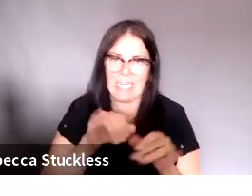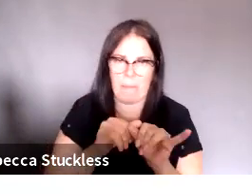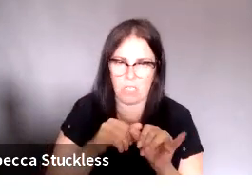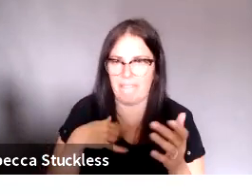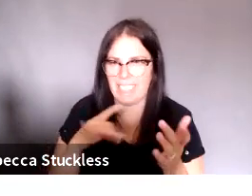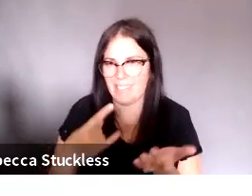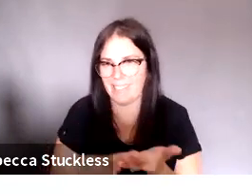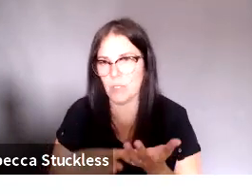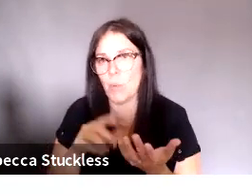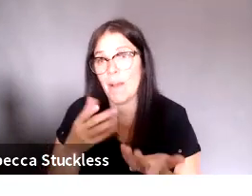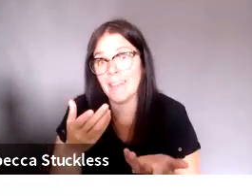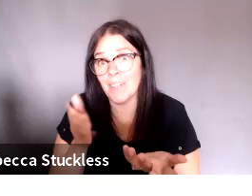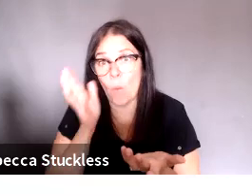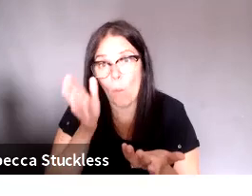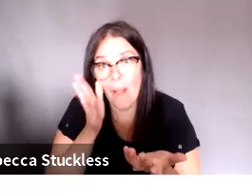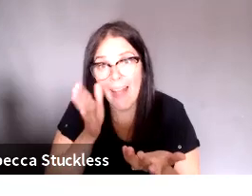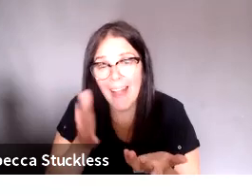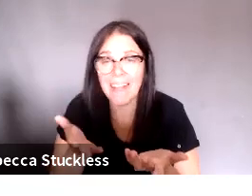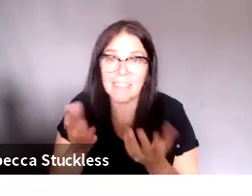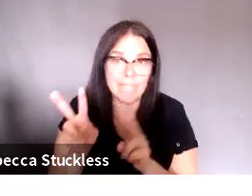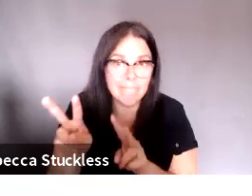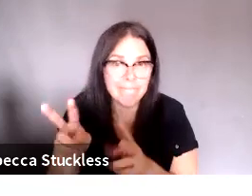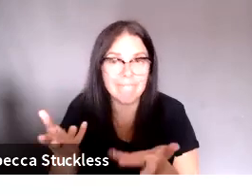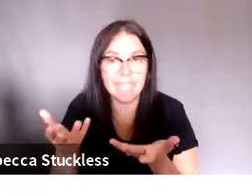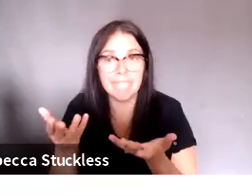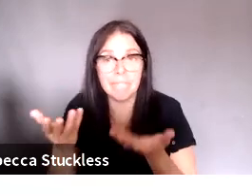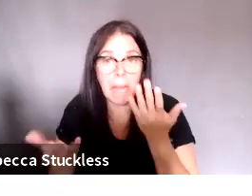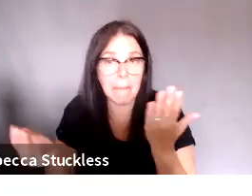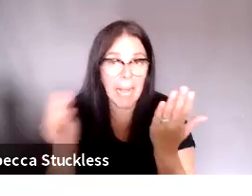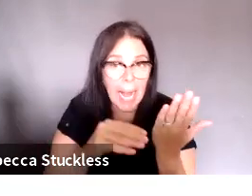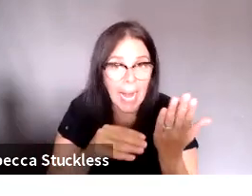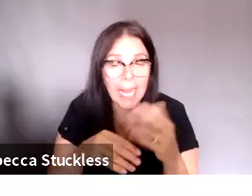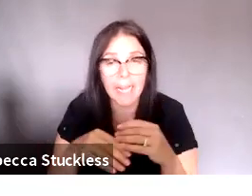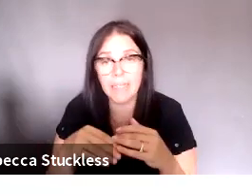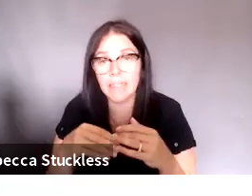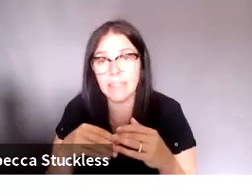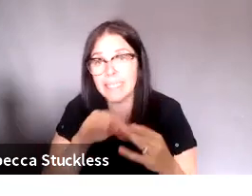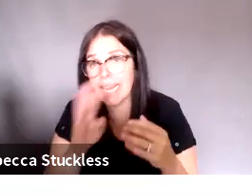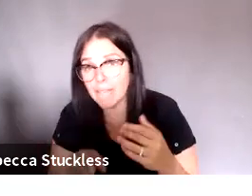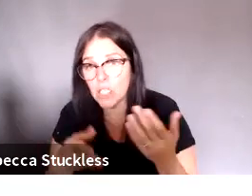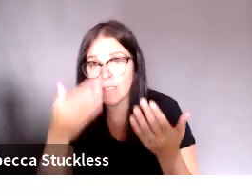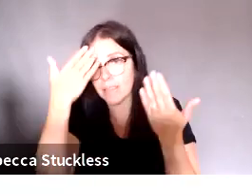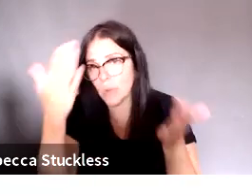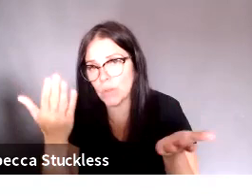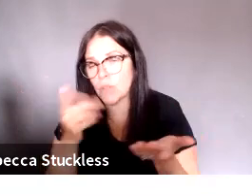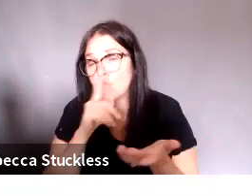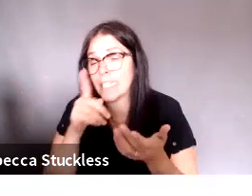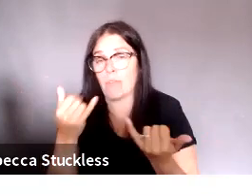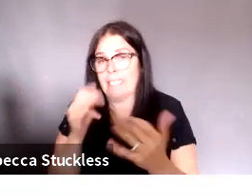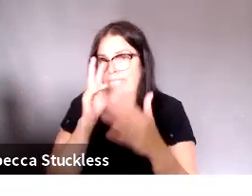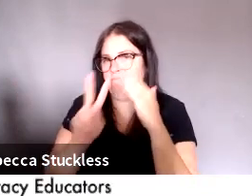a stay tuned. They may or may not ever be added back in. They may be added back in a different form at some point, but we have no information about that.